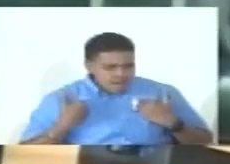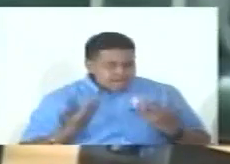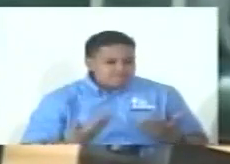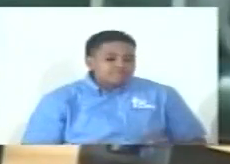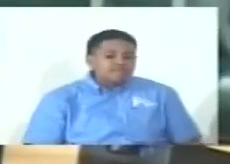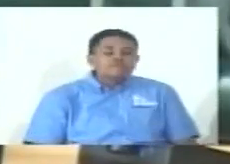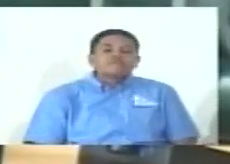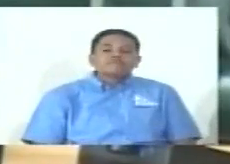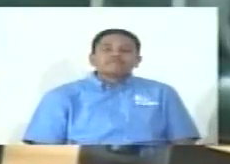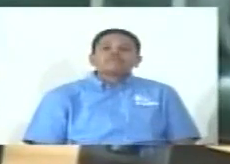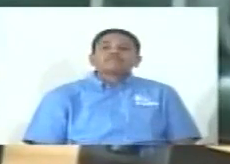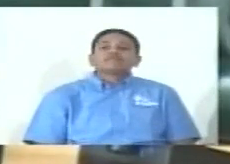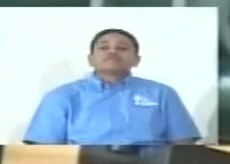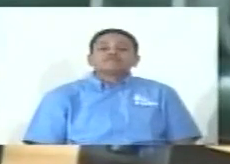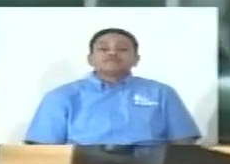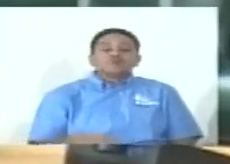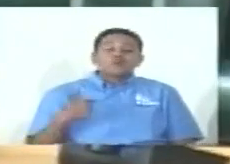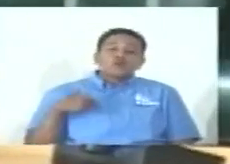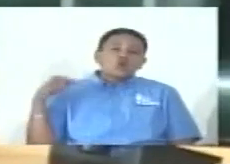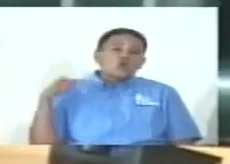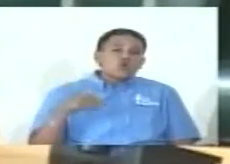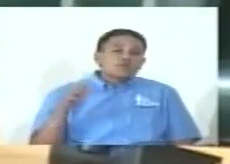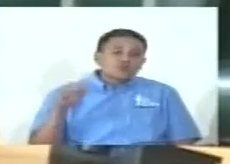We come to Parliament and we